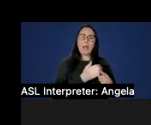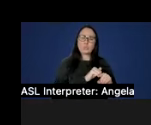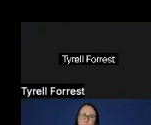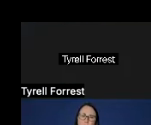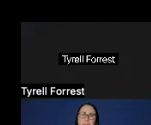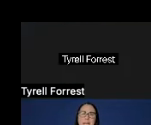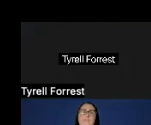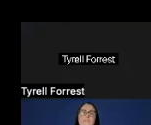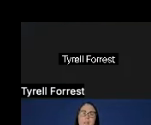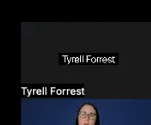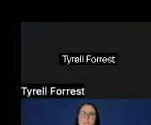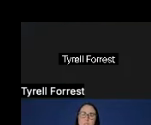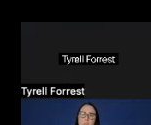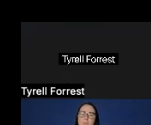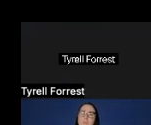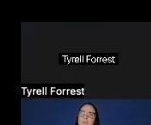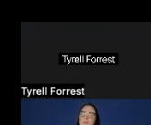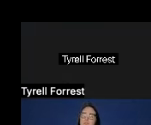felt comfortable with their training about